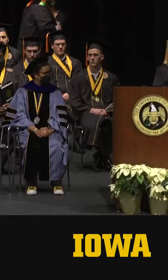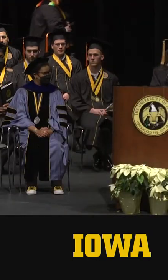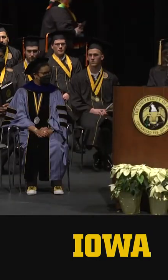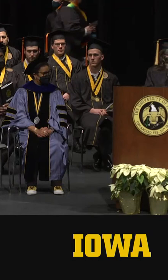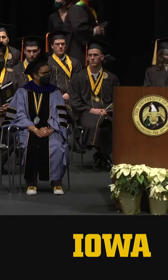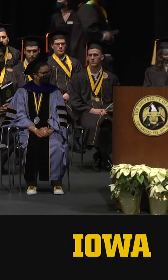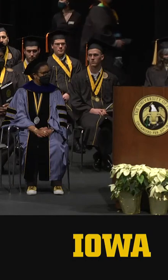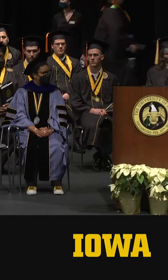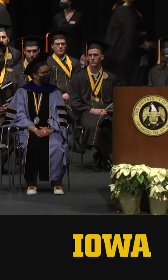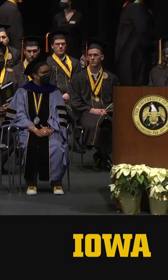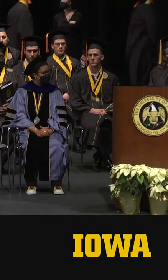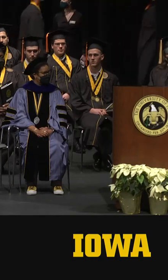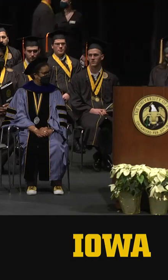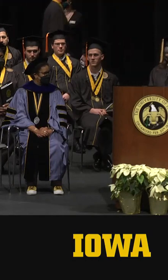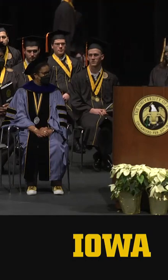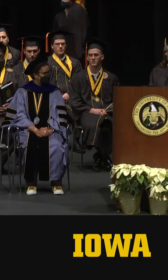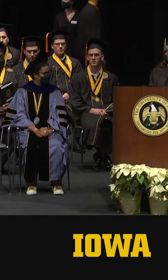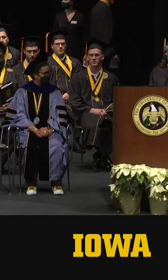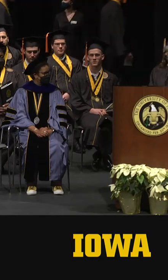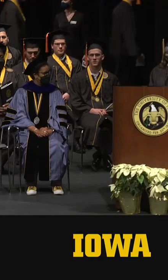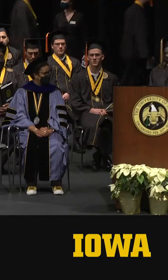Congratulations.